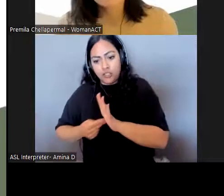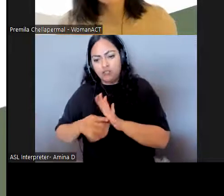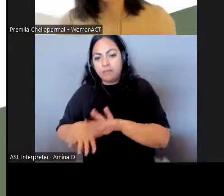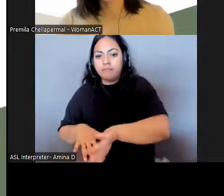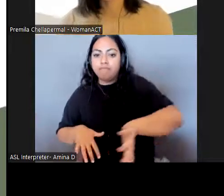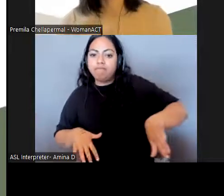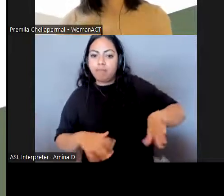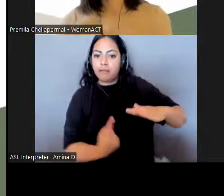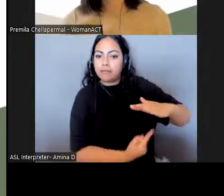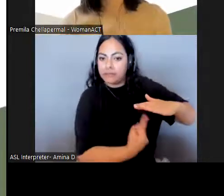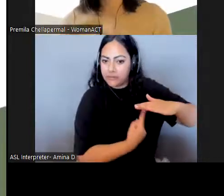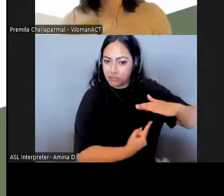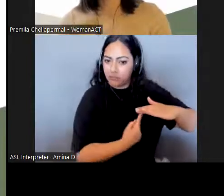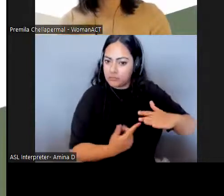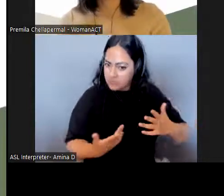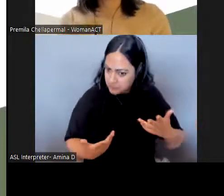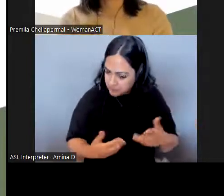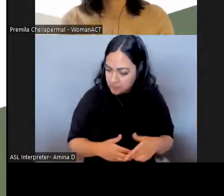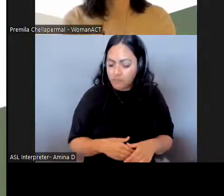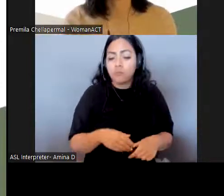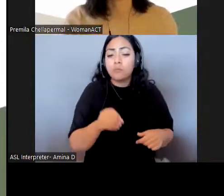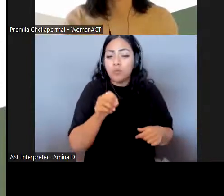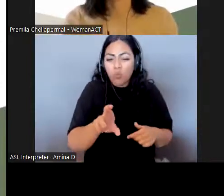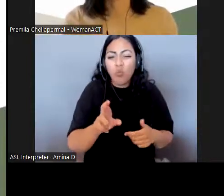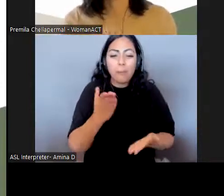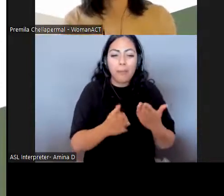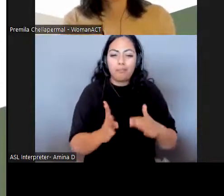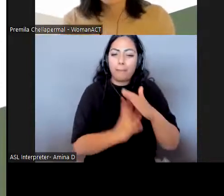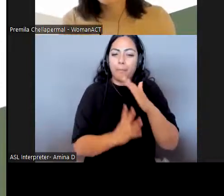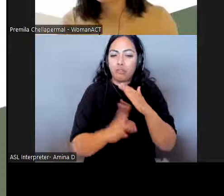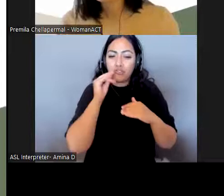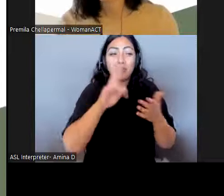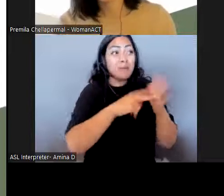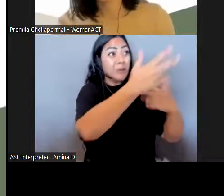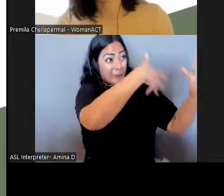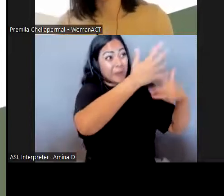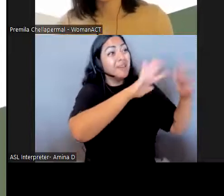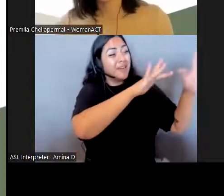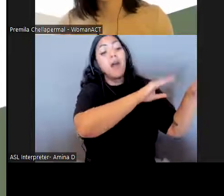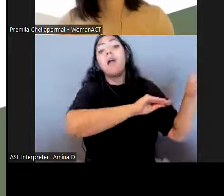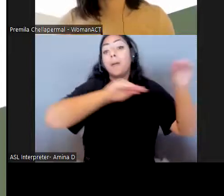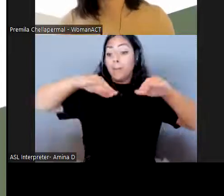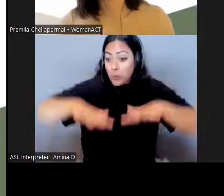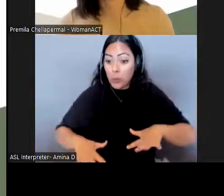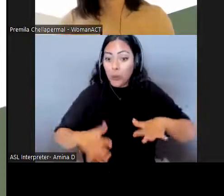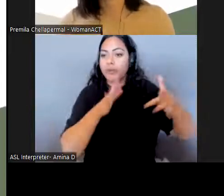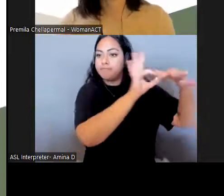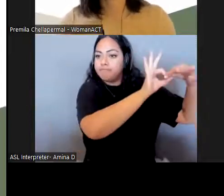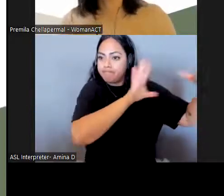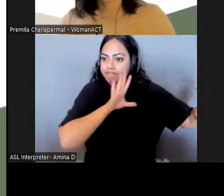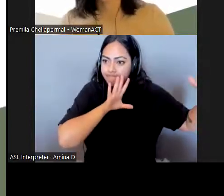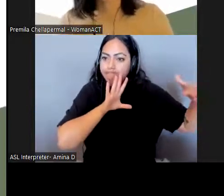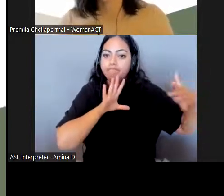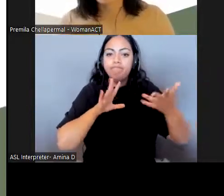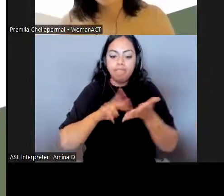abuser, or again, practically because of the immigration experience. So when they moved here, they might have lost their